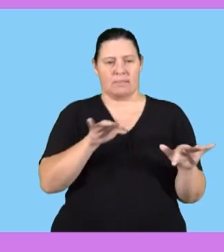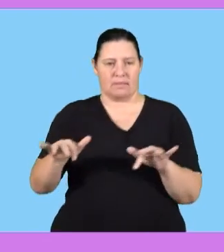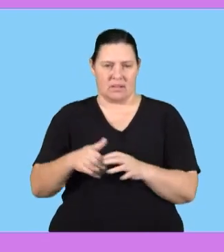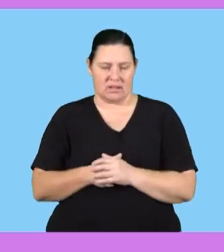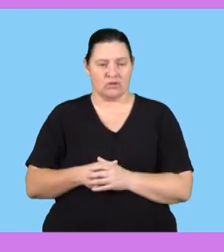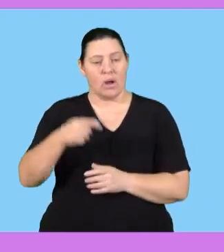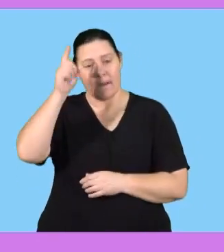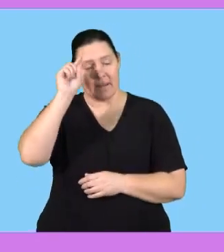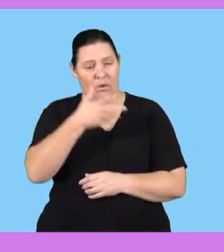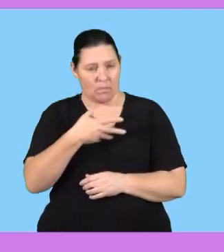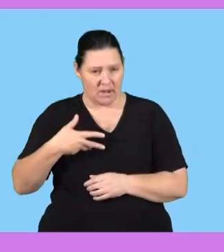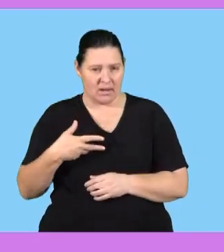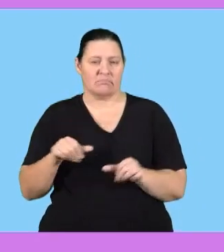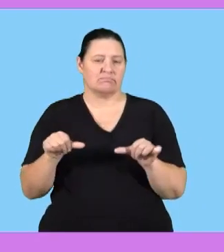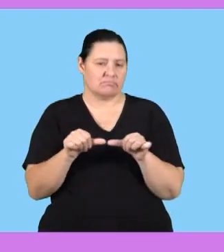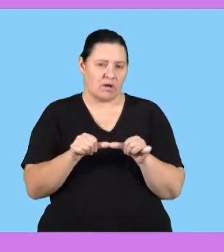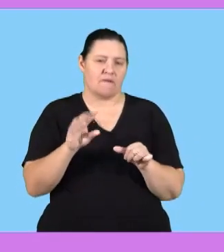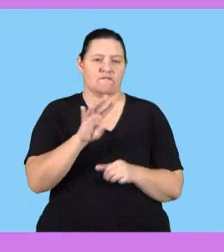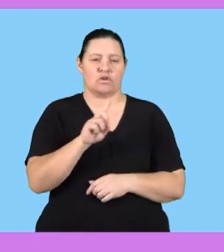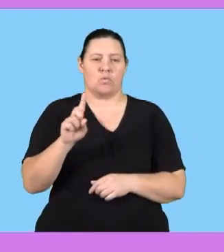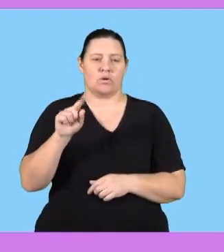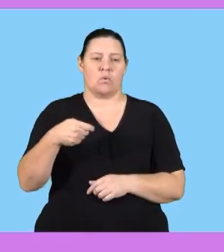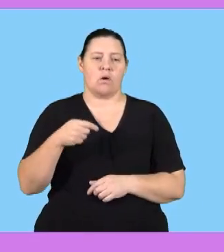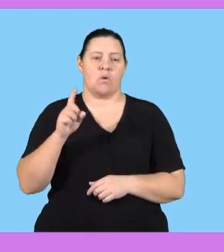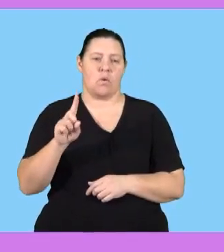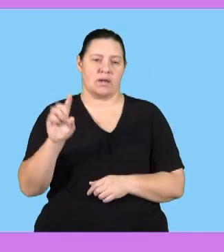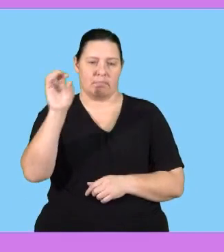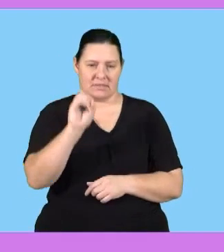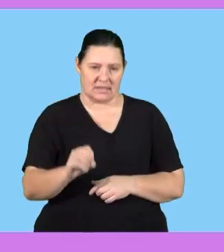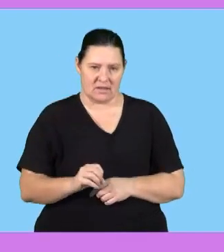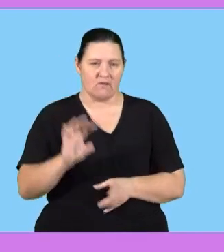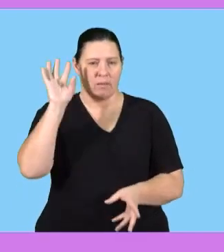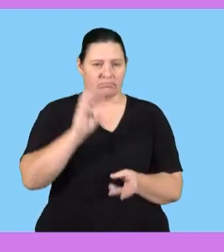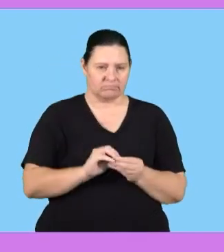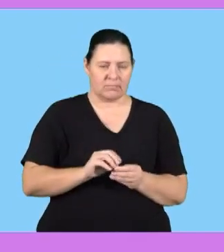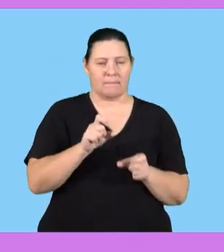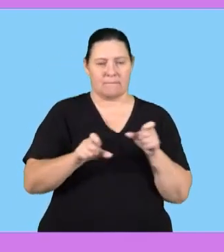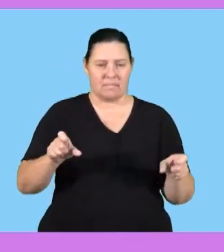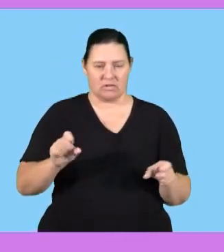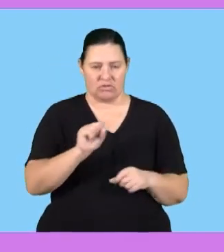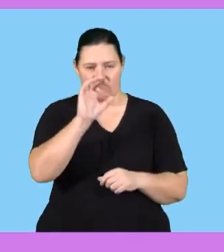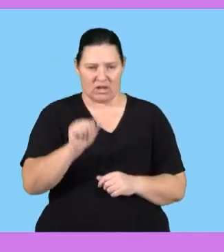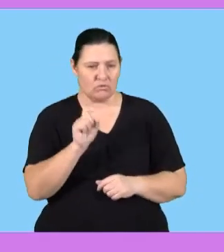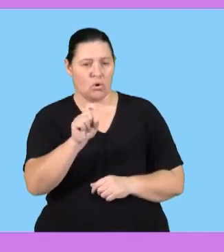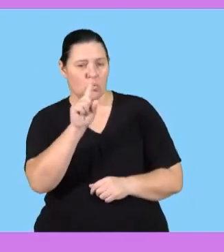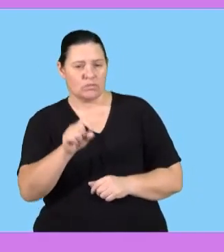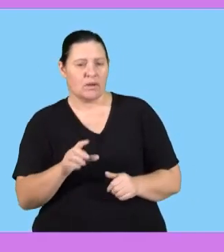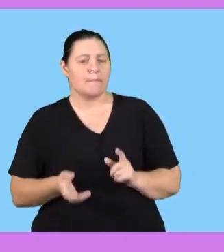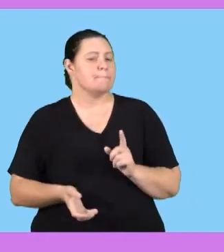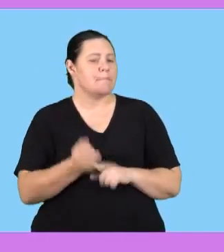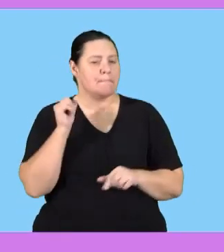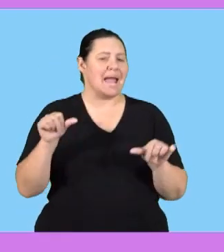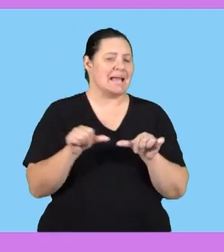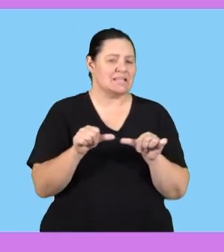South African population. So black females was estimated to be 41.1% of the total South African population.